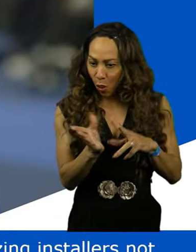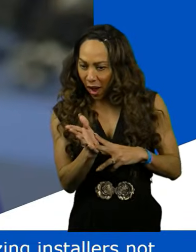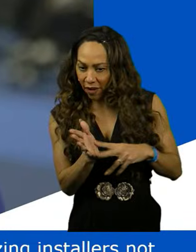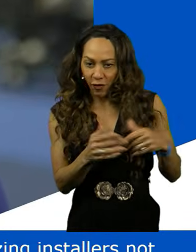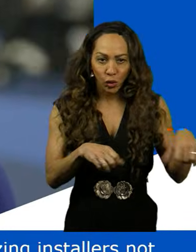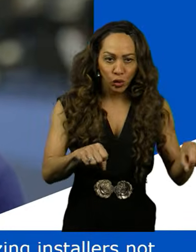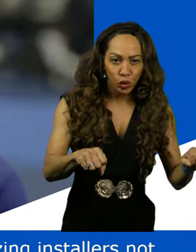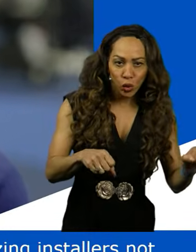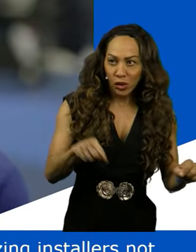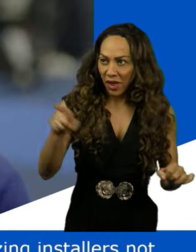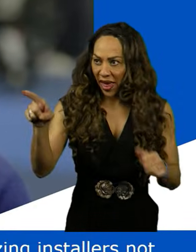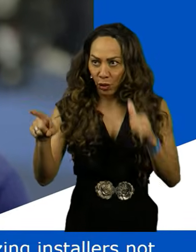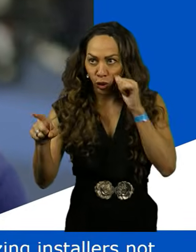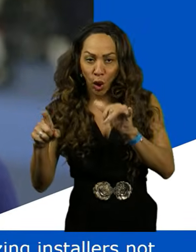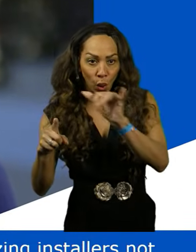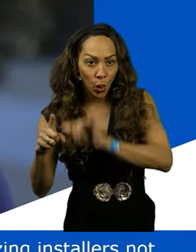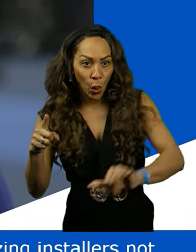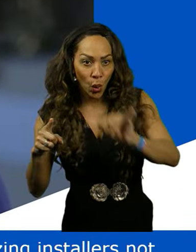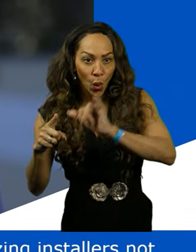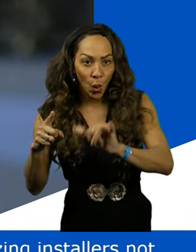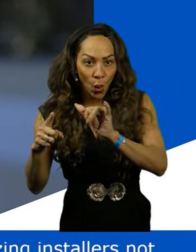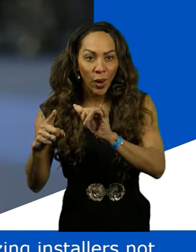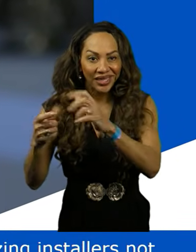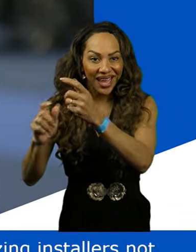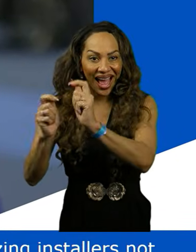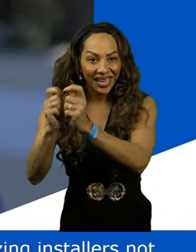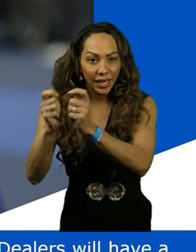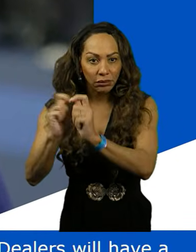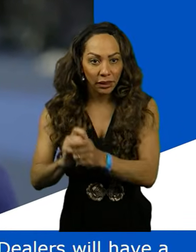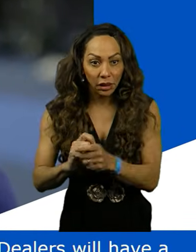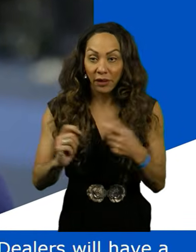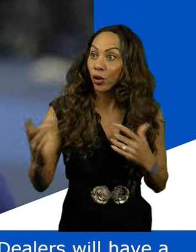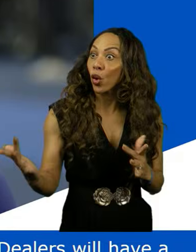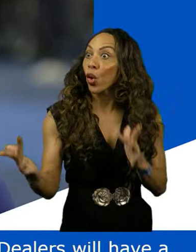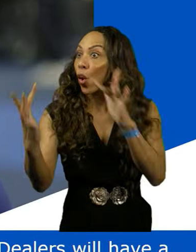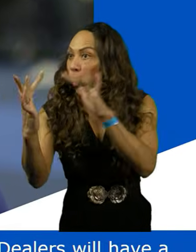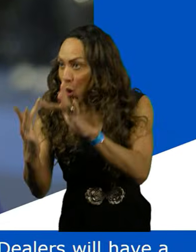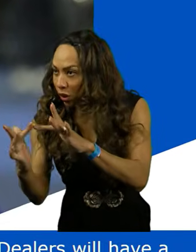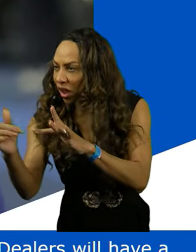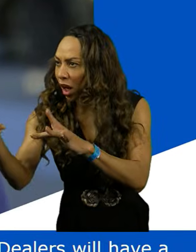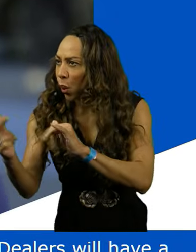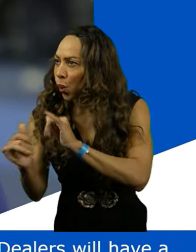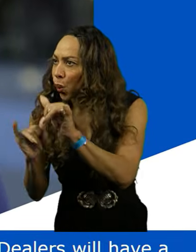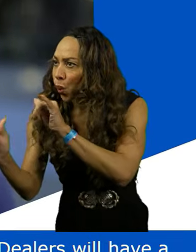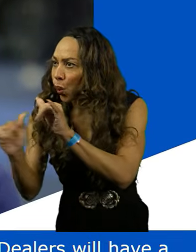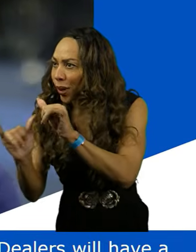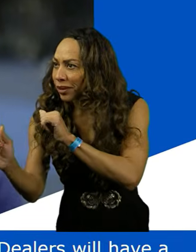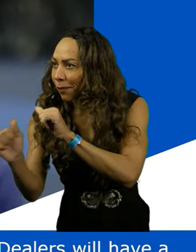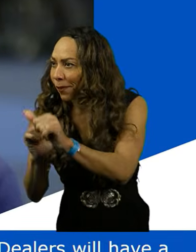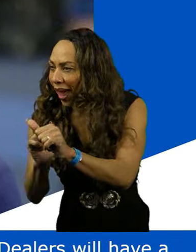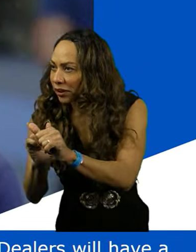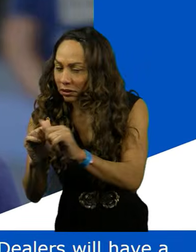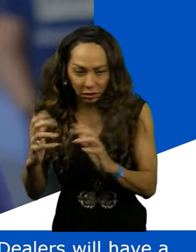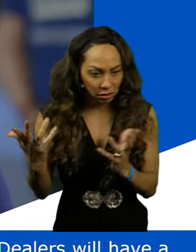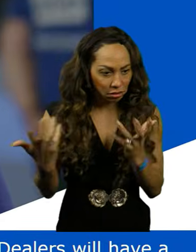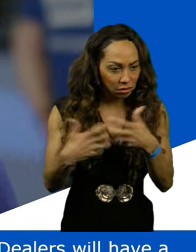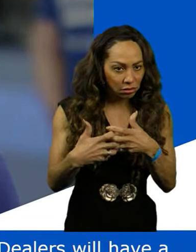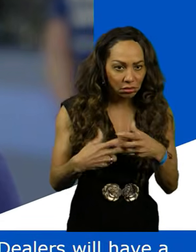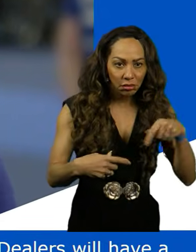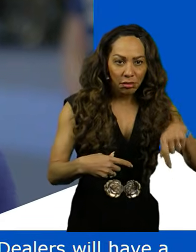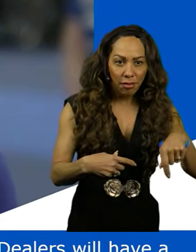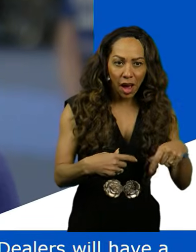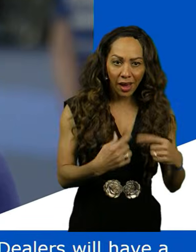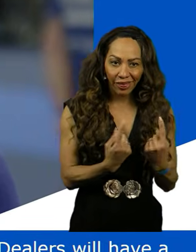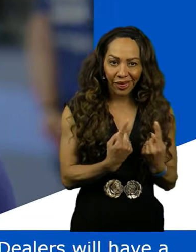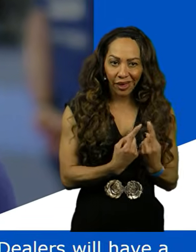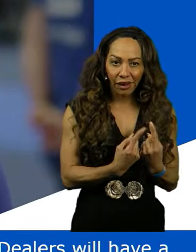the regular. So if you reach out to your dealer, they might be able to point you in which one that they would be using. But yeah, I think as